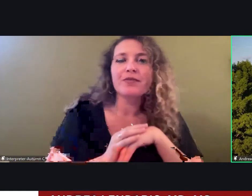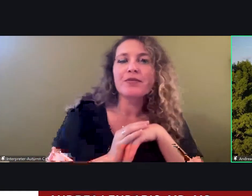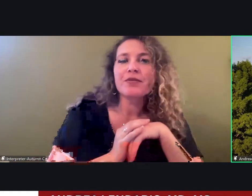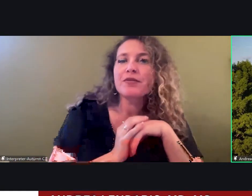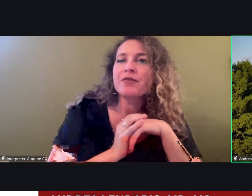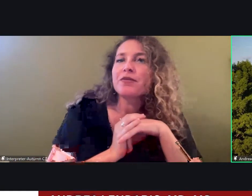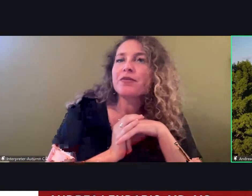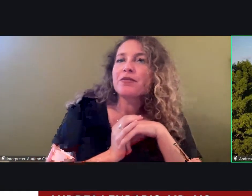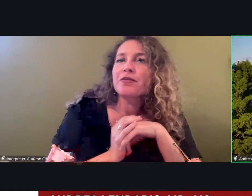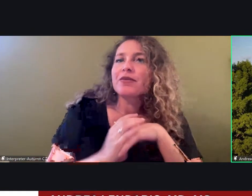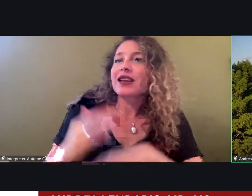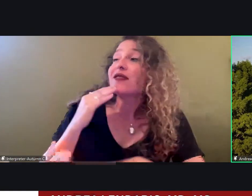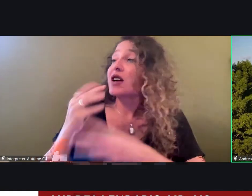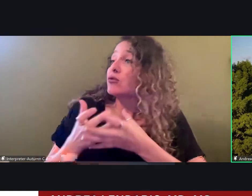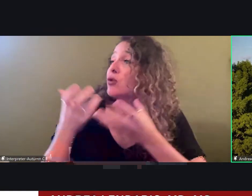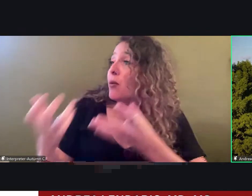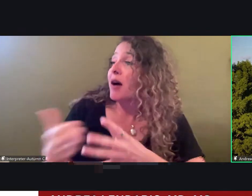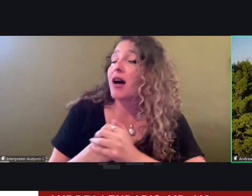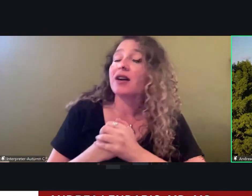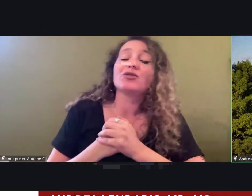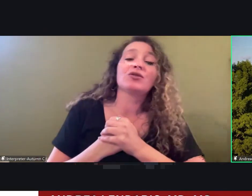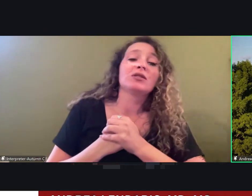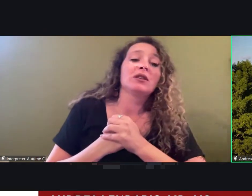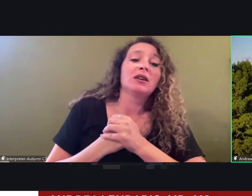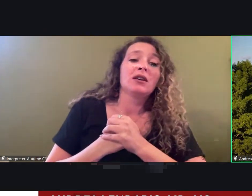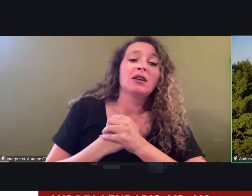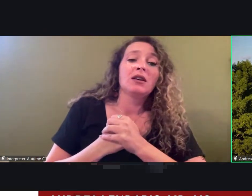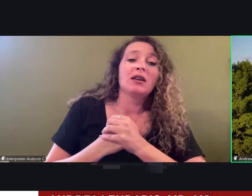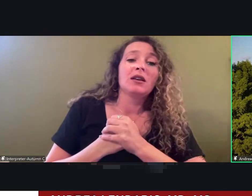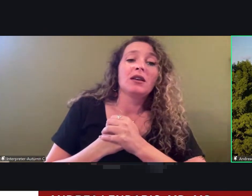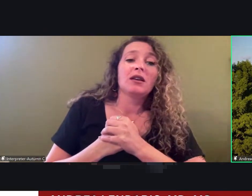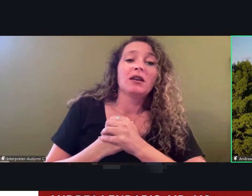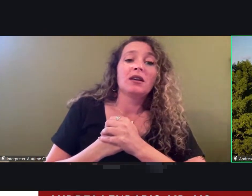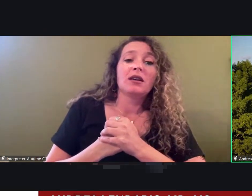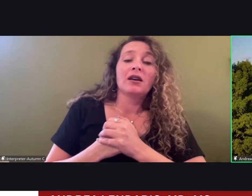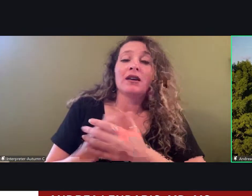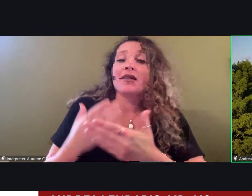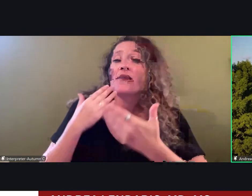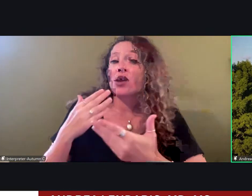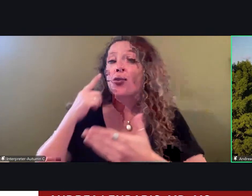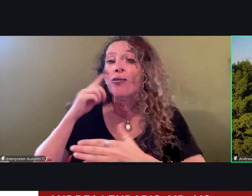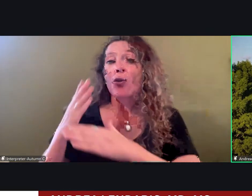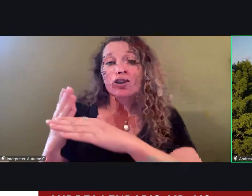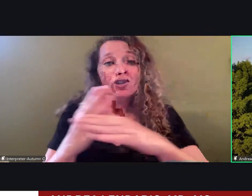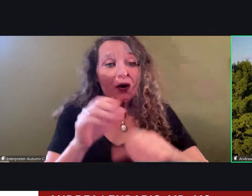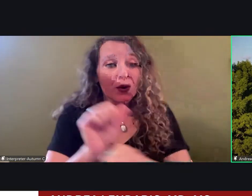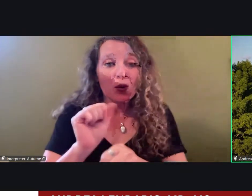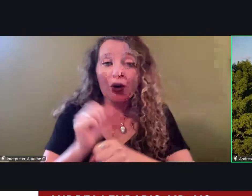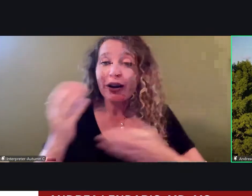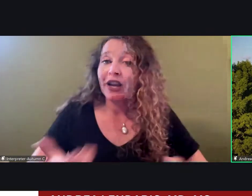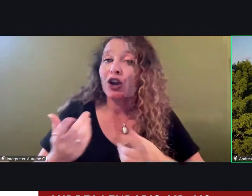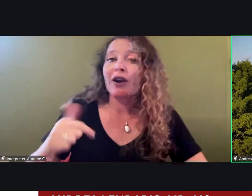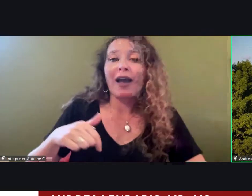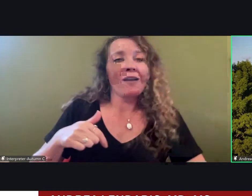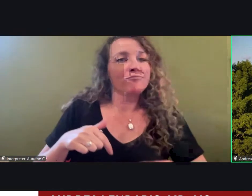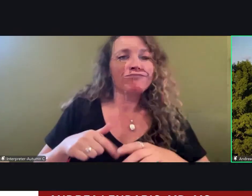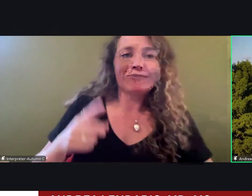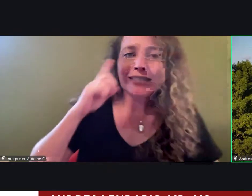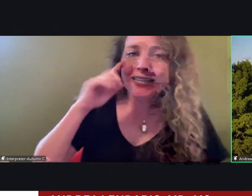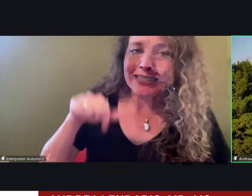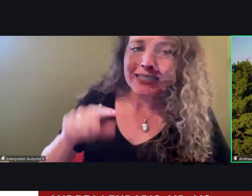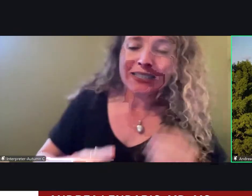Thank you so much for the warm introduction, and thank you for the opportunity for sharing the work here. I do find this